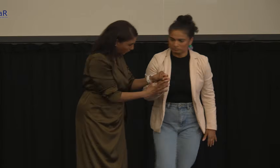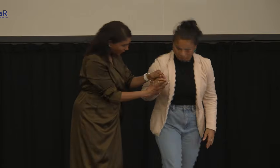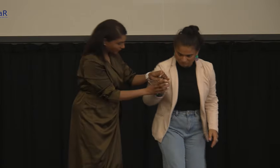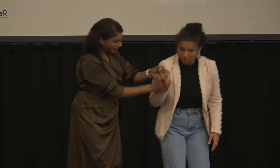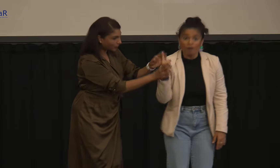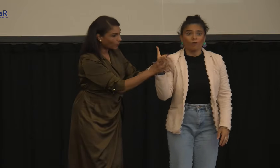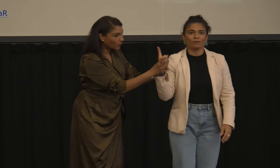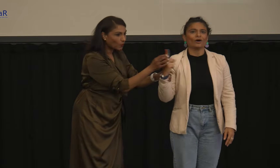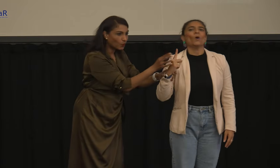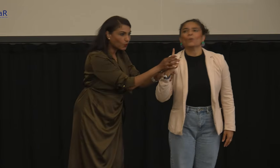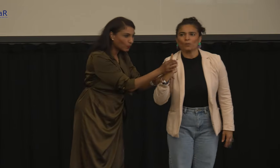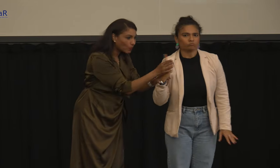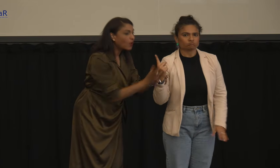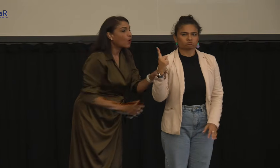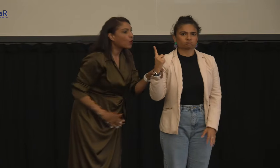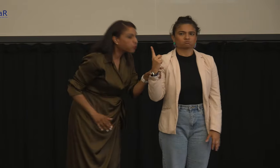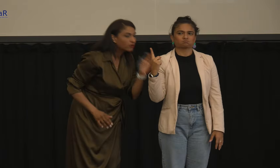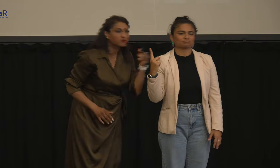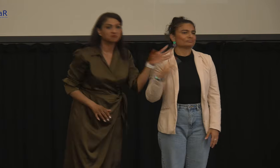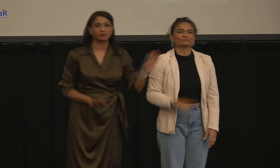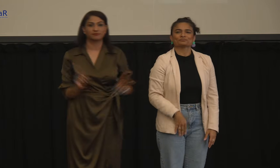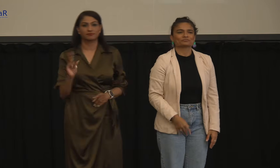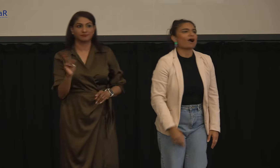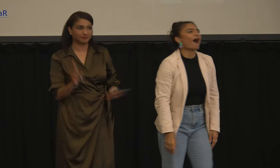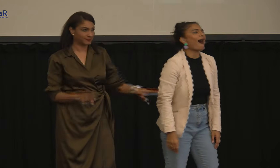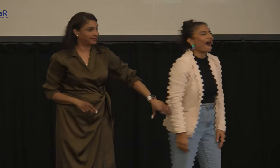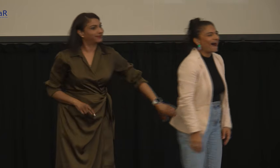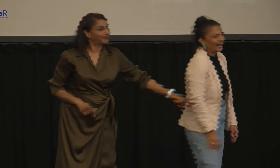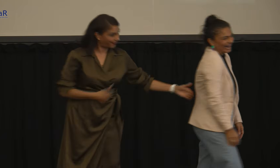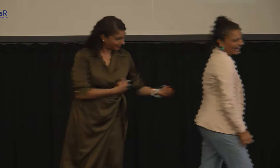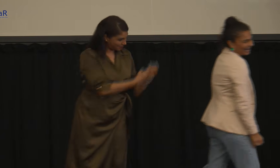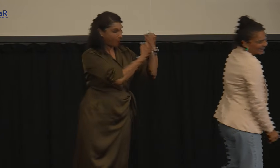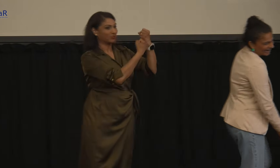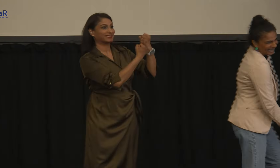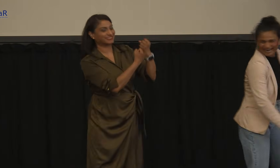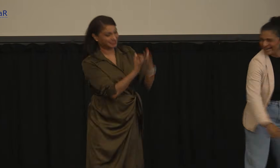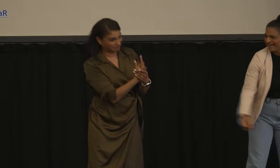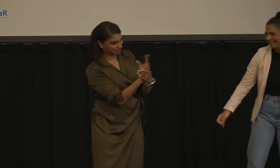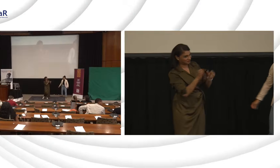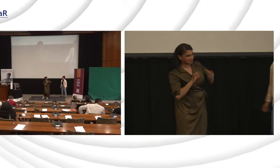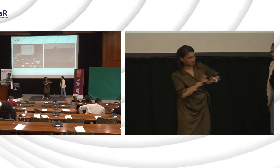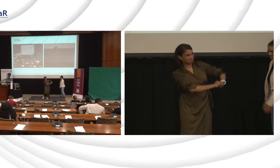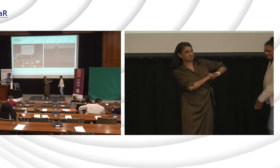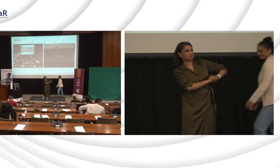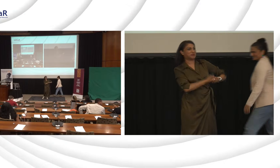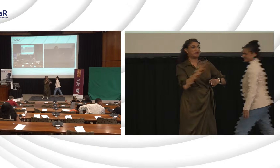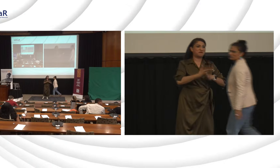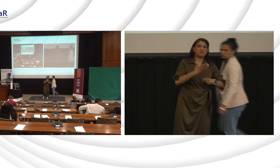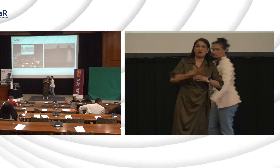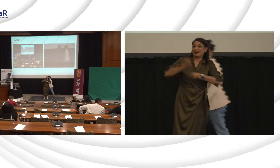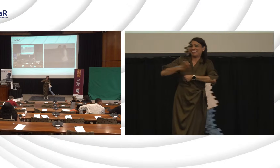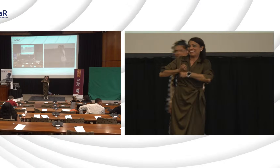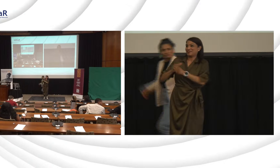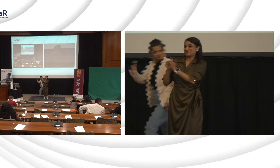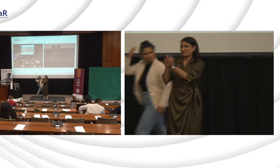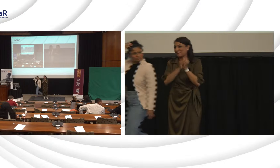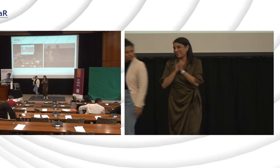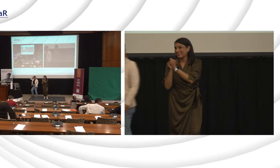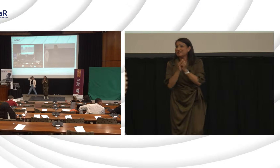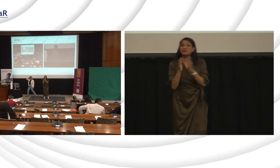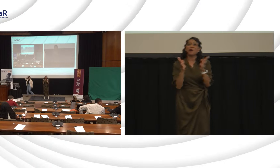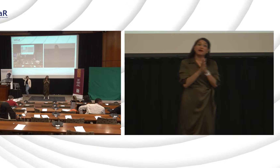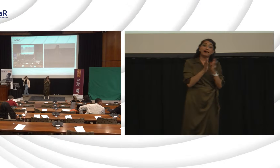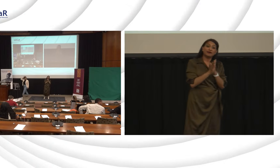you. You stay. There you go. This ember will not be snuffed out. We will continue with